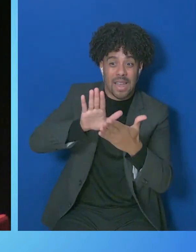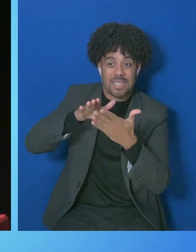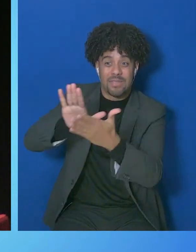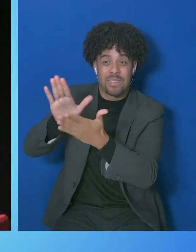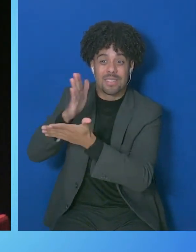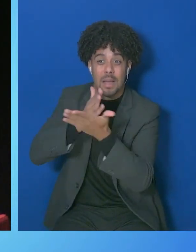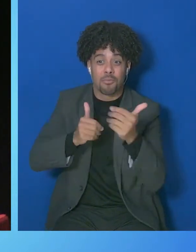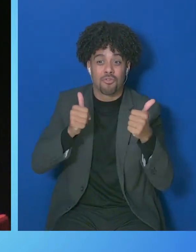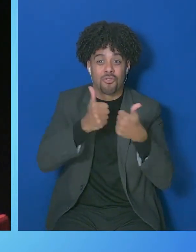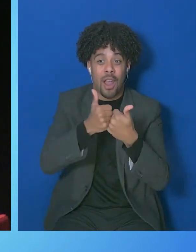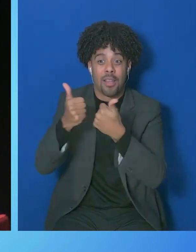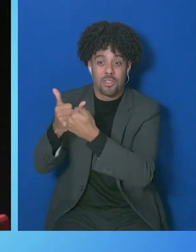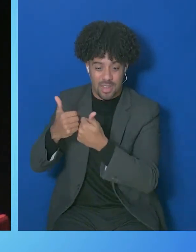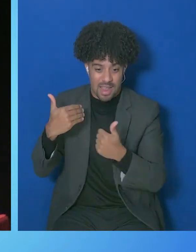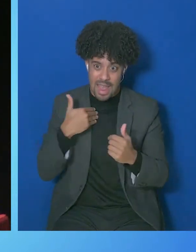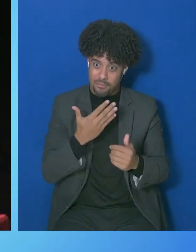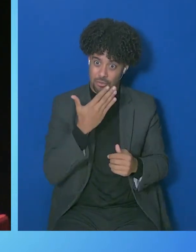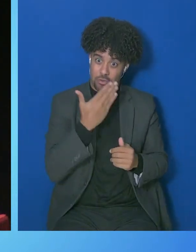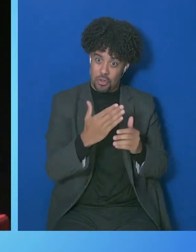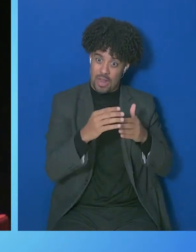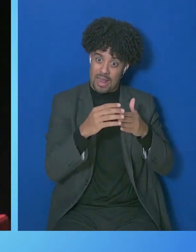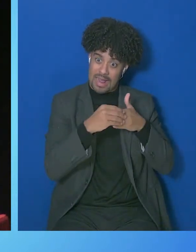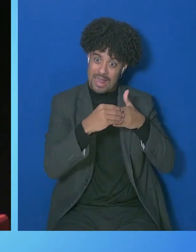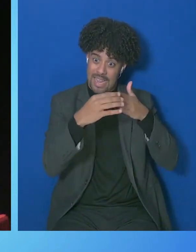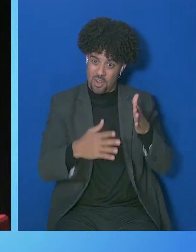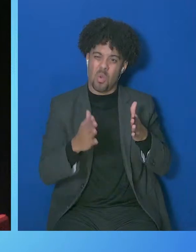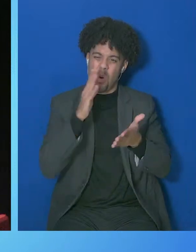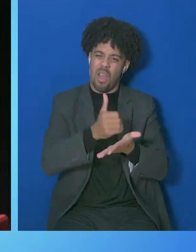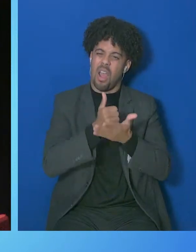We know that our environment is ever-changing.